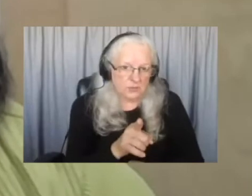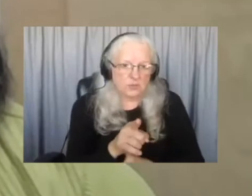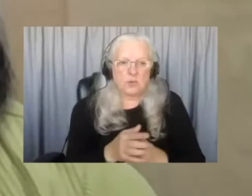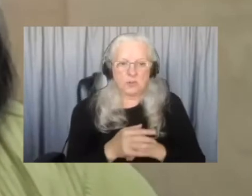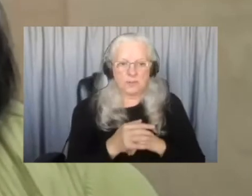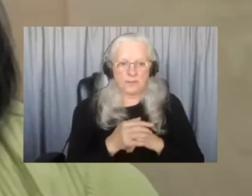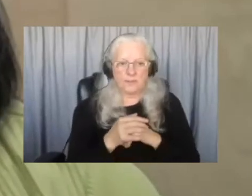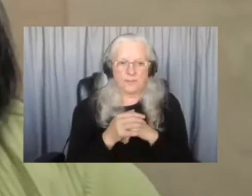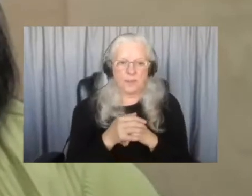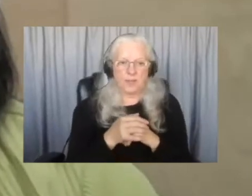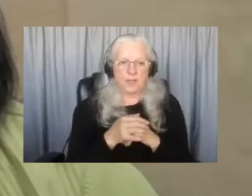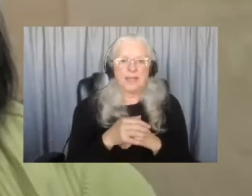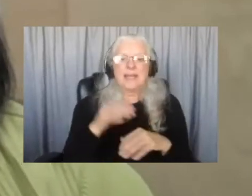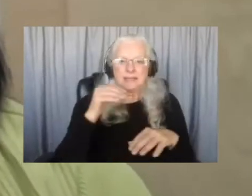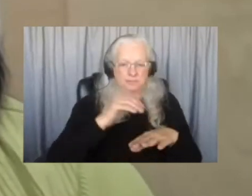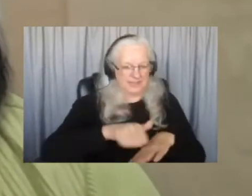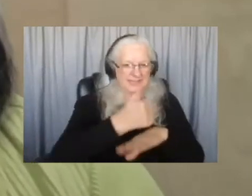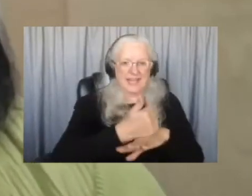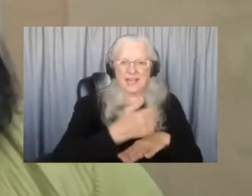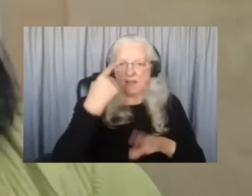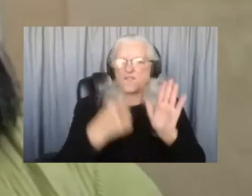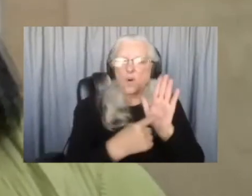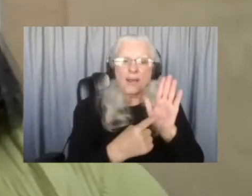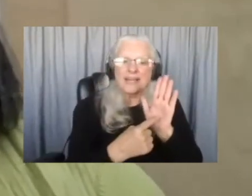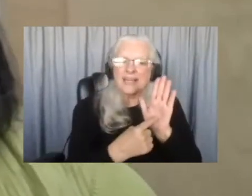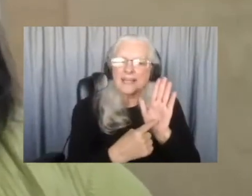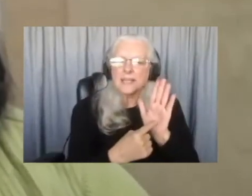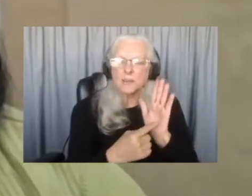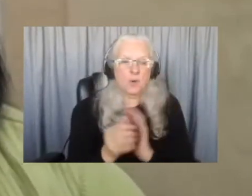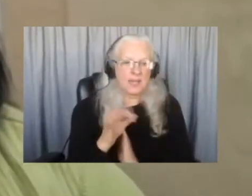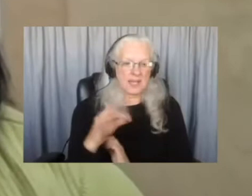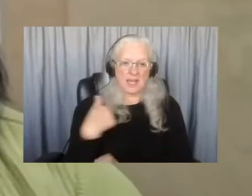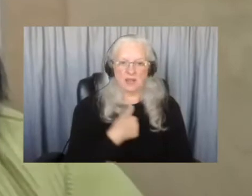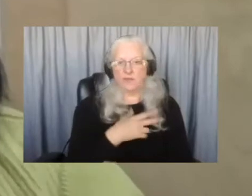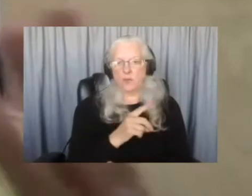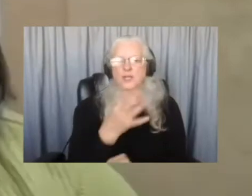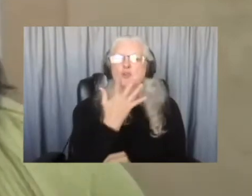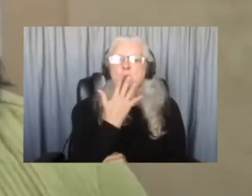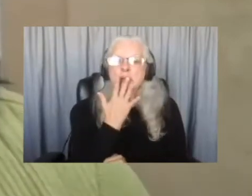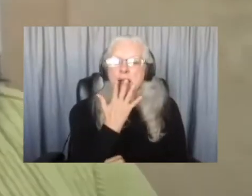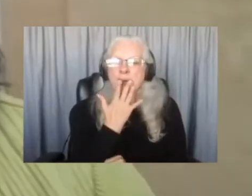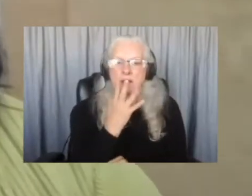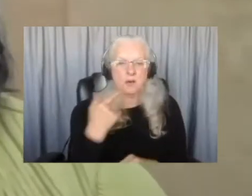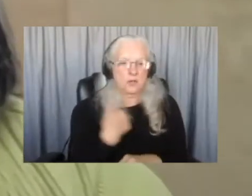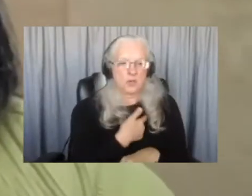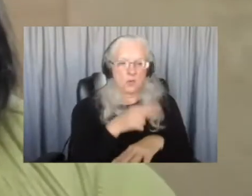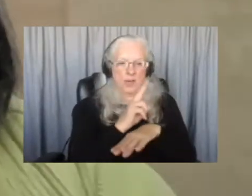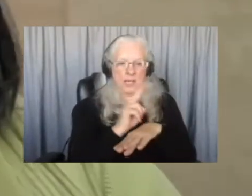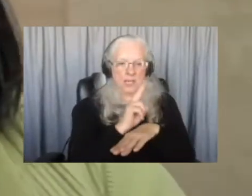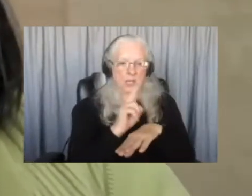setting. For example, if we're doing colors, we use the colors that are in